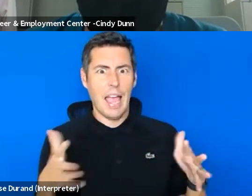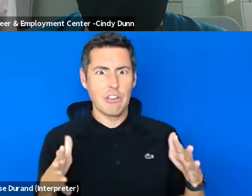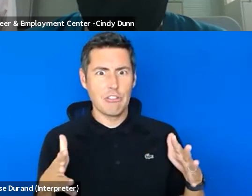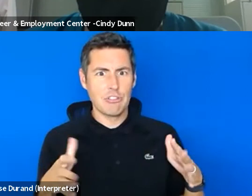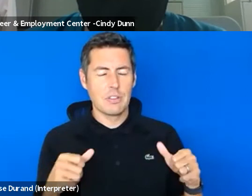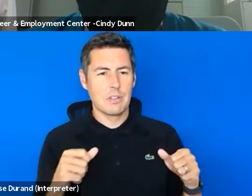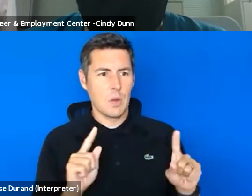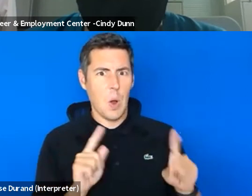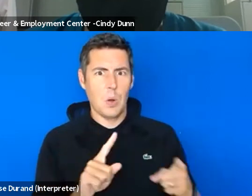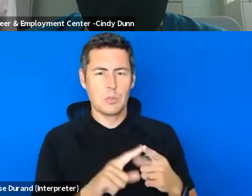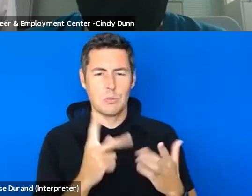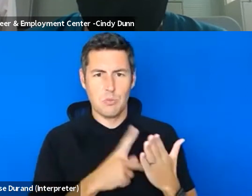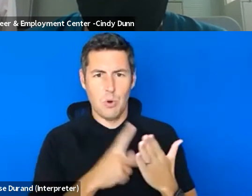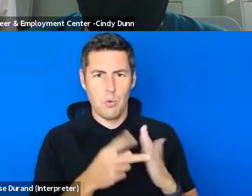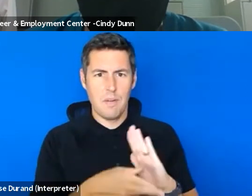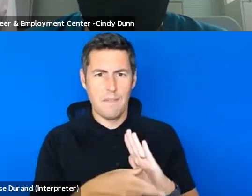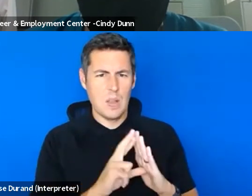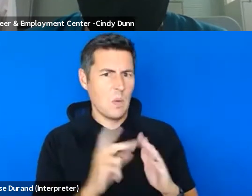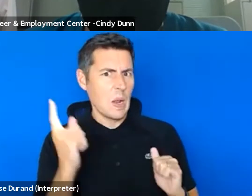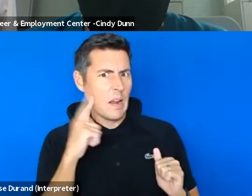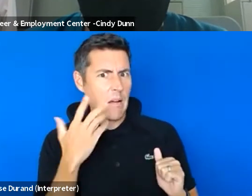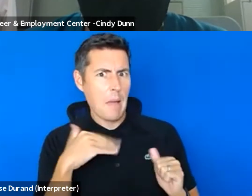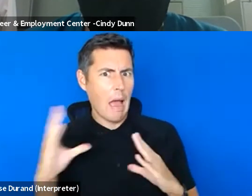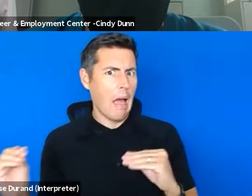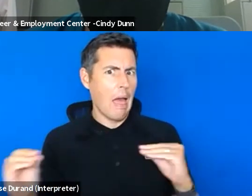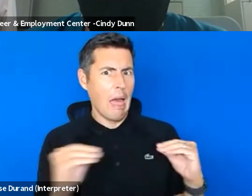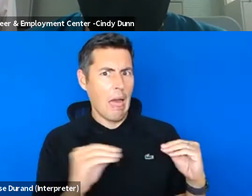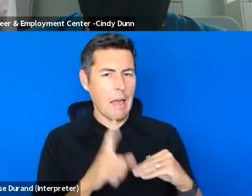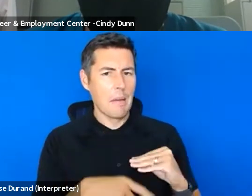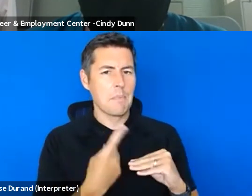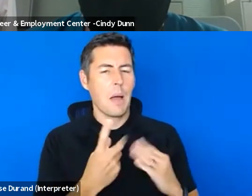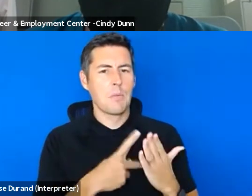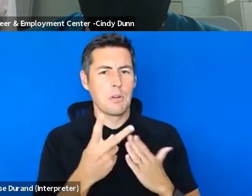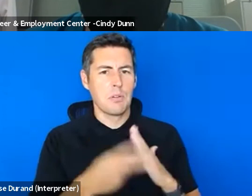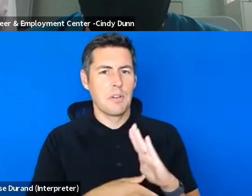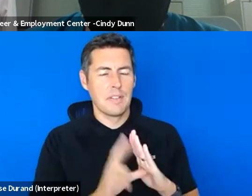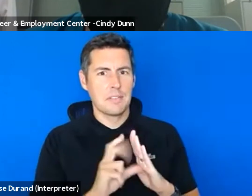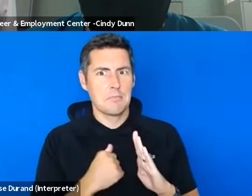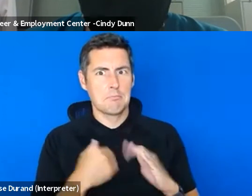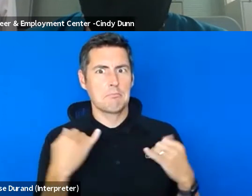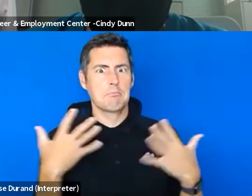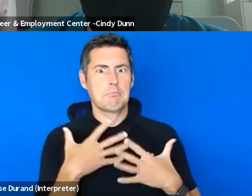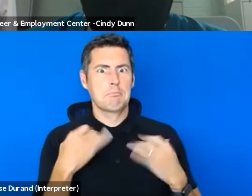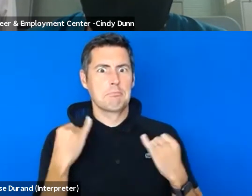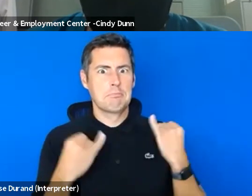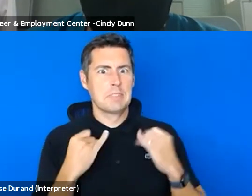Uh-huh. program review, and I hear bad things about program review. And so I'm just afraid going through the